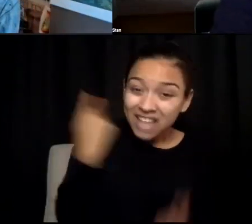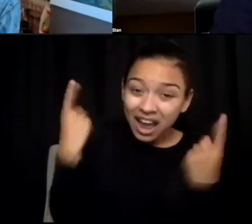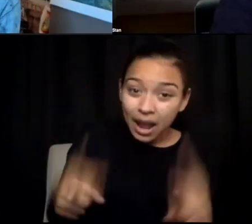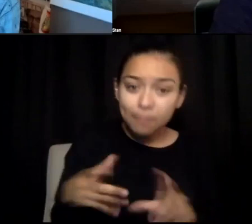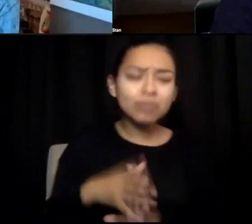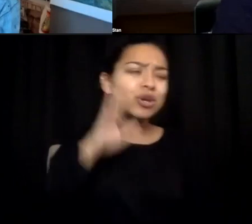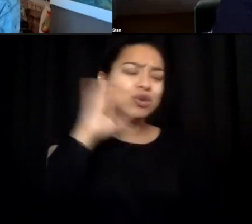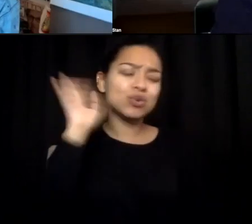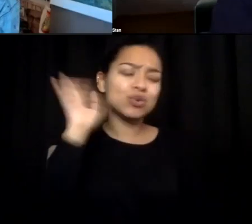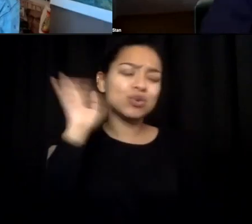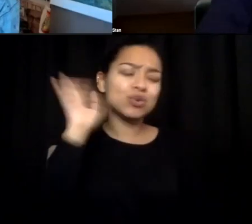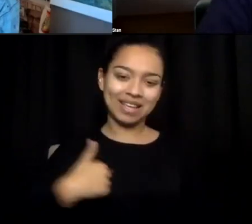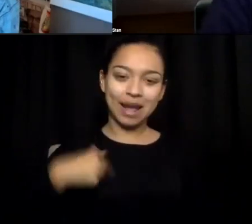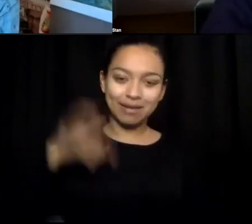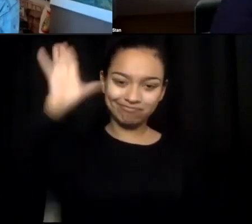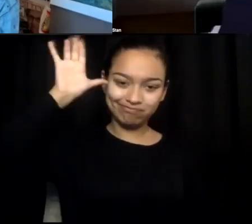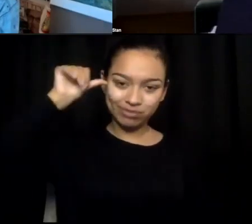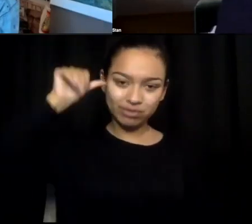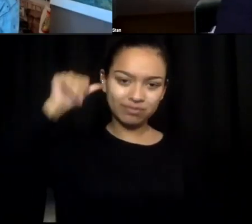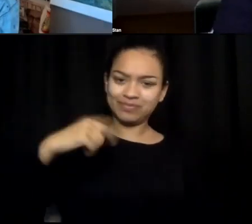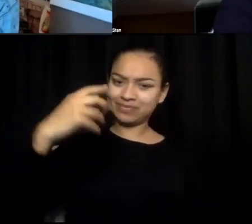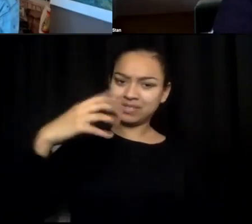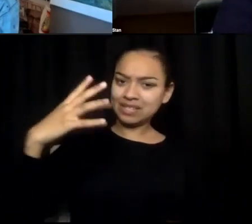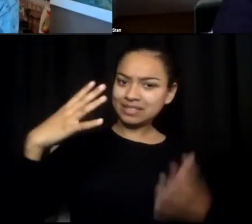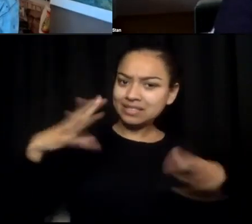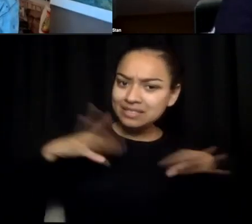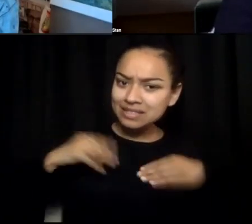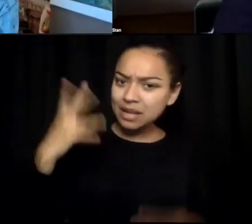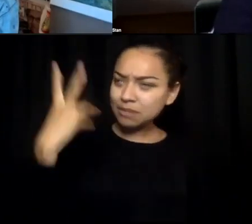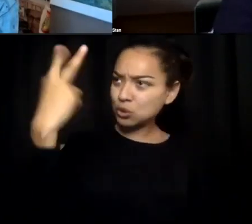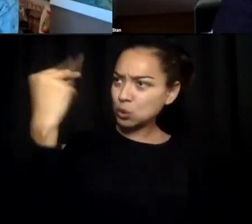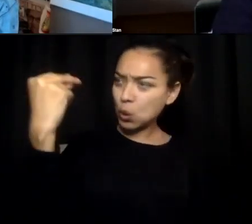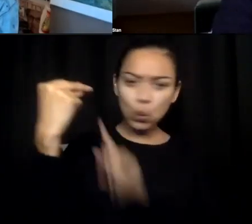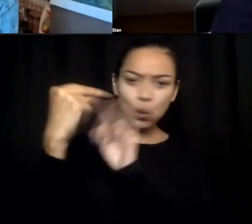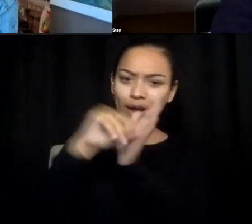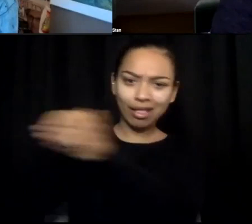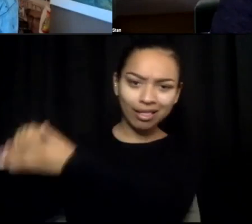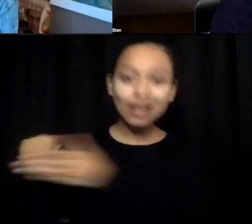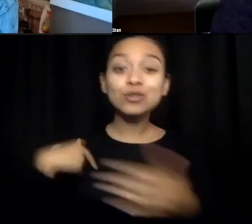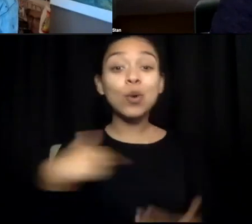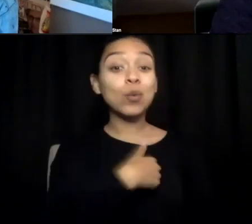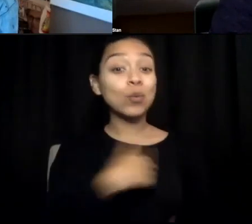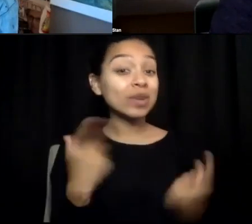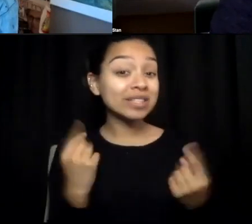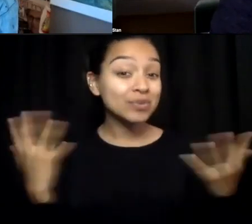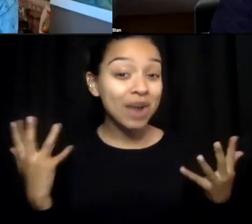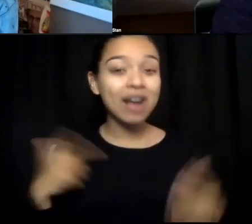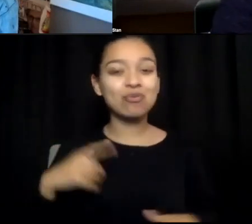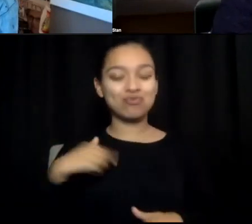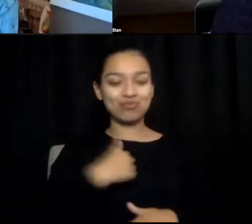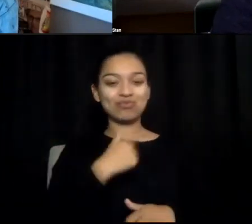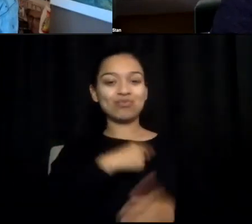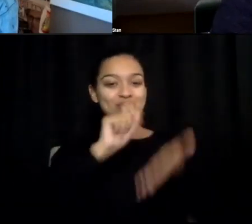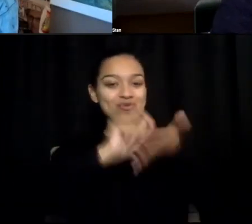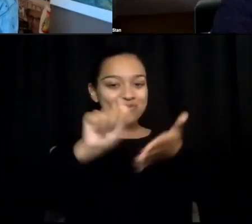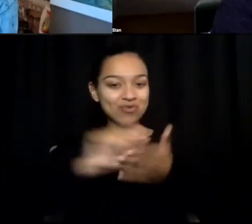So what we did was my writing partner, Jim Berg, and I turned it into a play. Yeah. And I'll give you all the